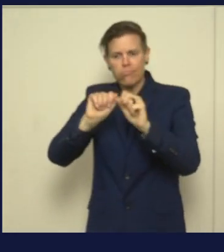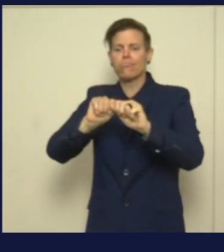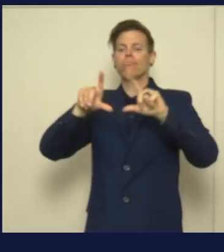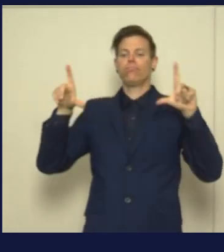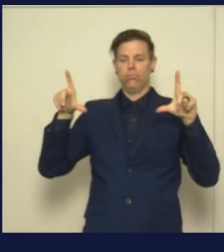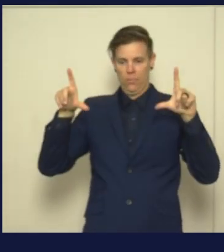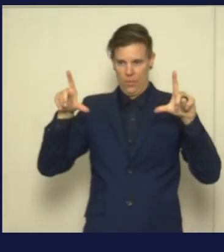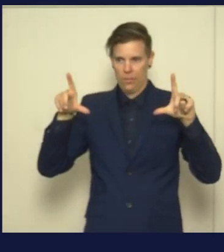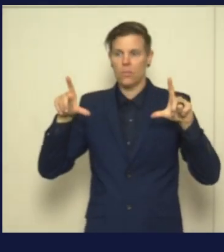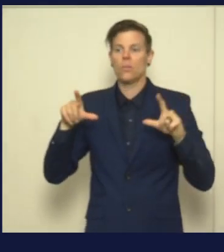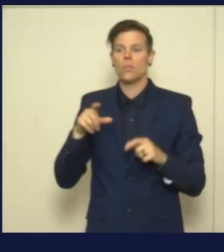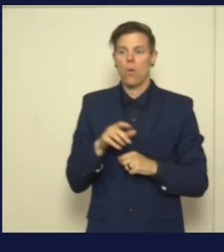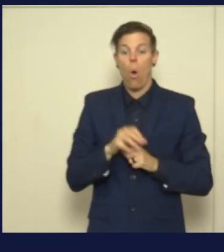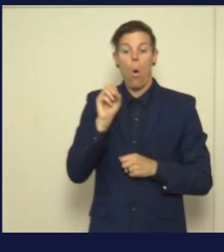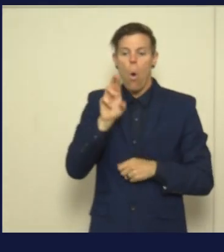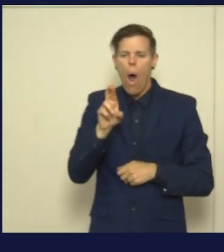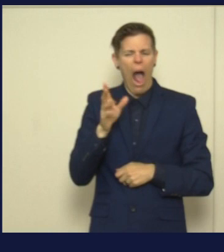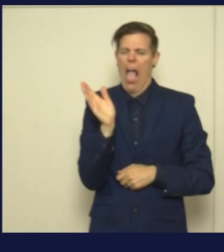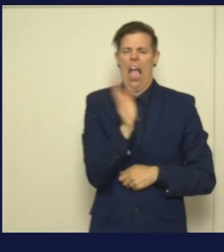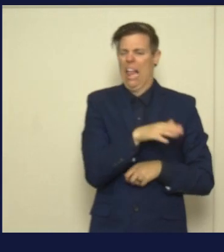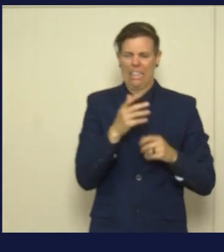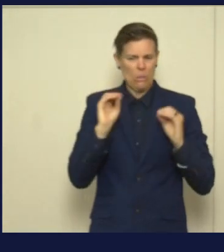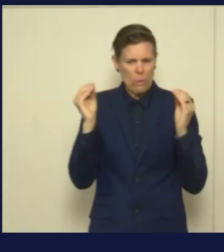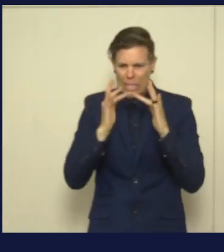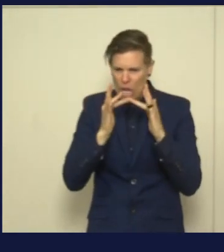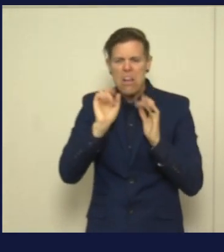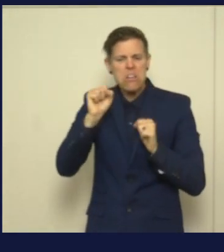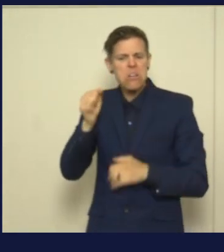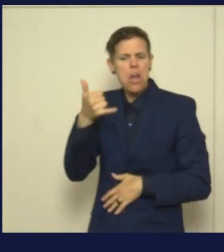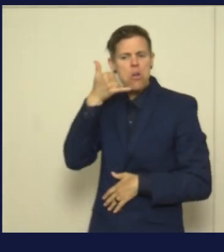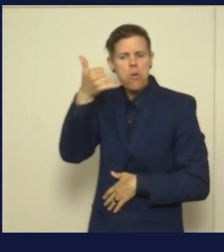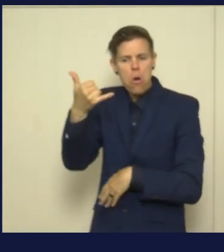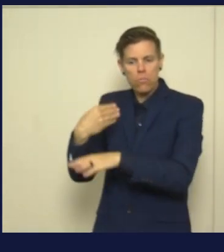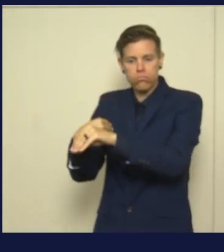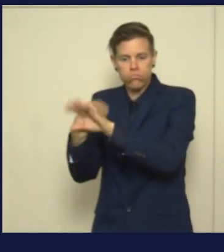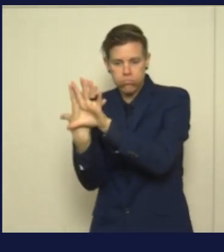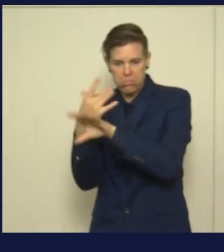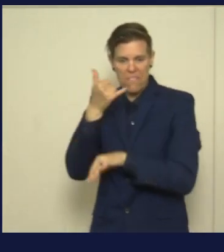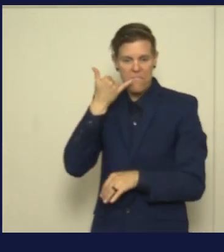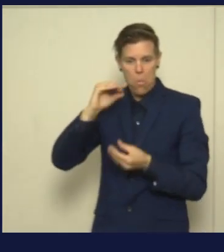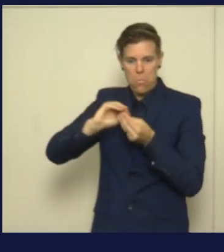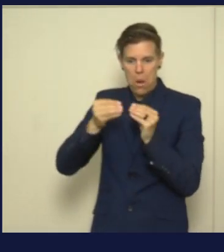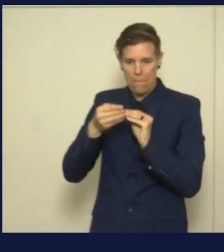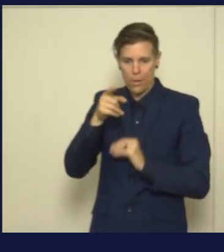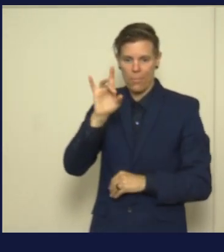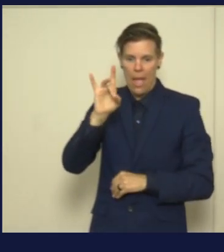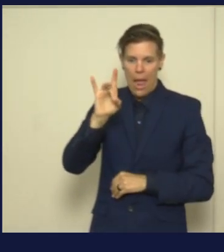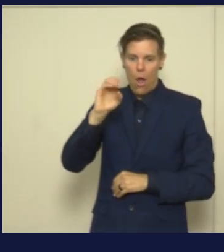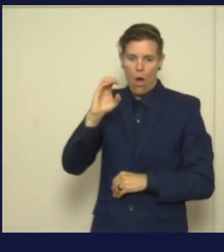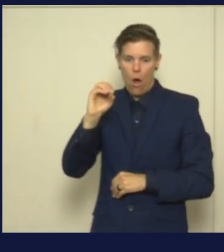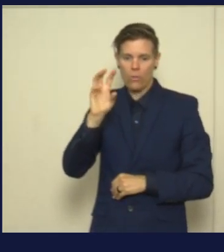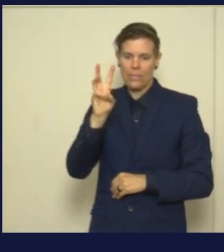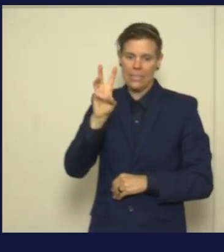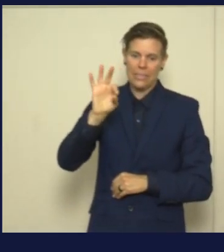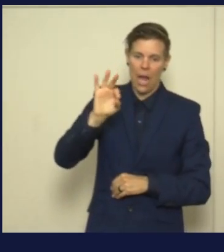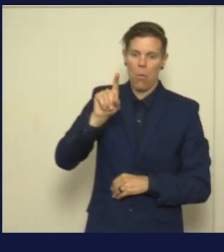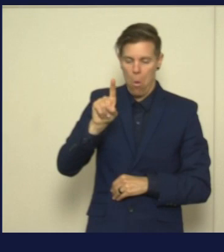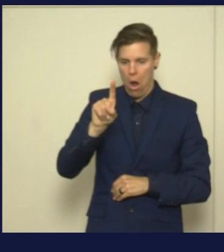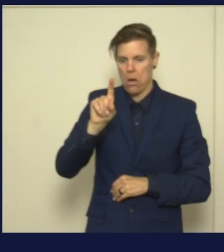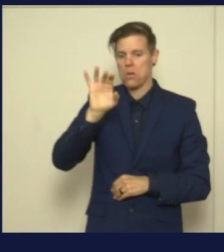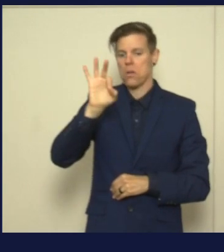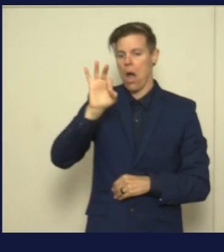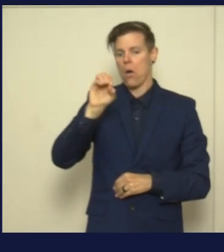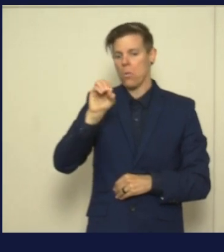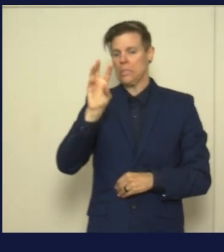take a quick opportunity, and I'm almost done. We received a really incredibly nice note from